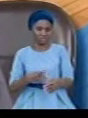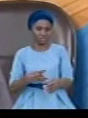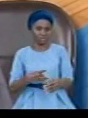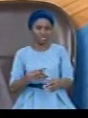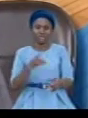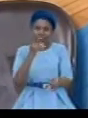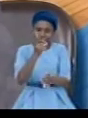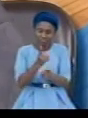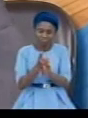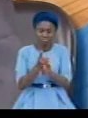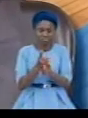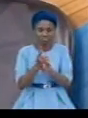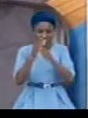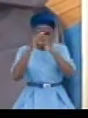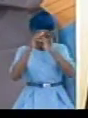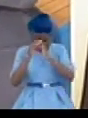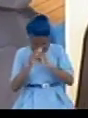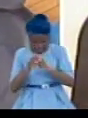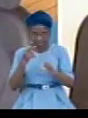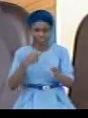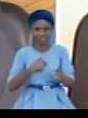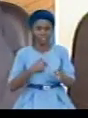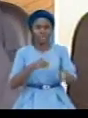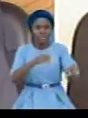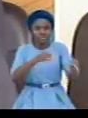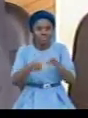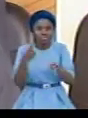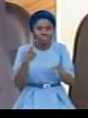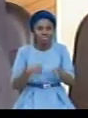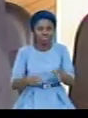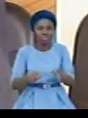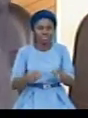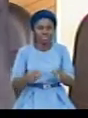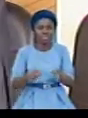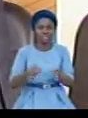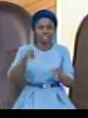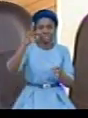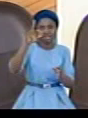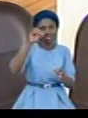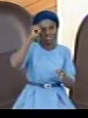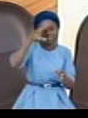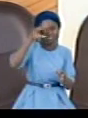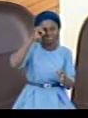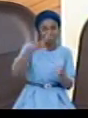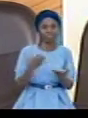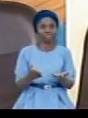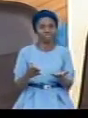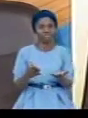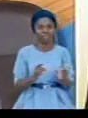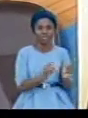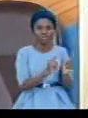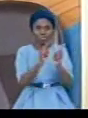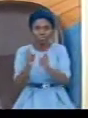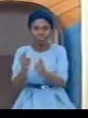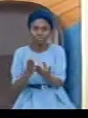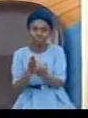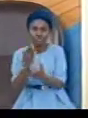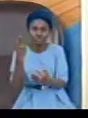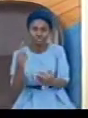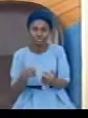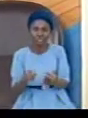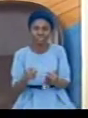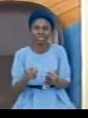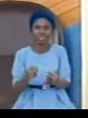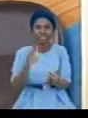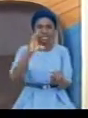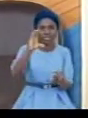me. Do the ritual. Go through the ceremony. Get into the initiation, and I will give